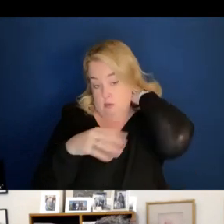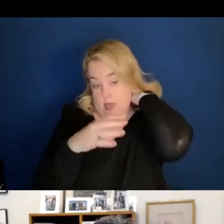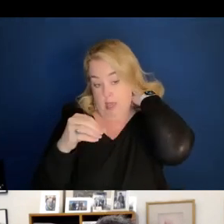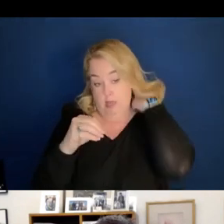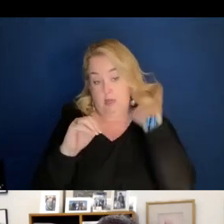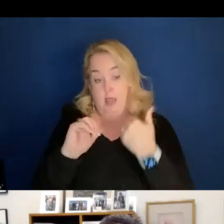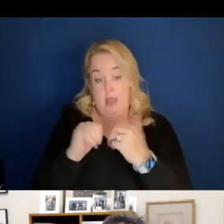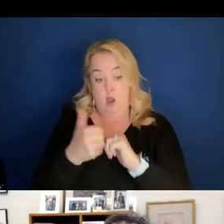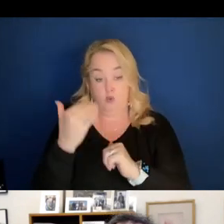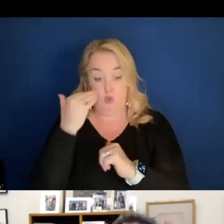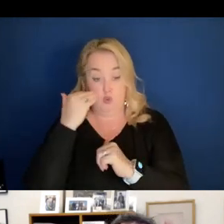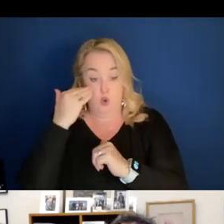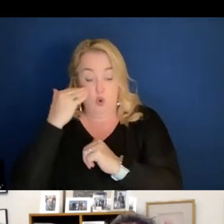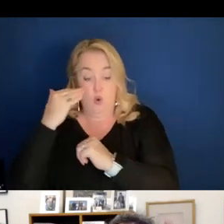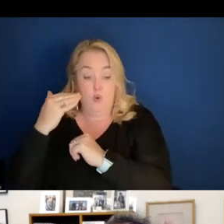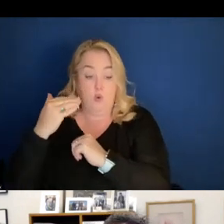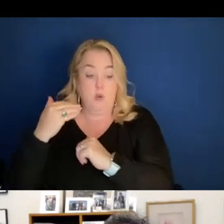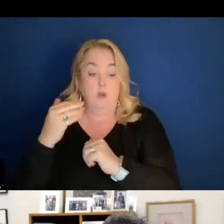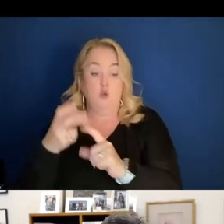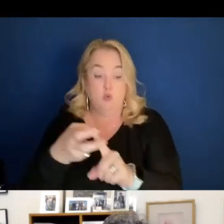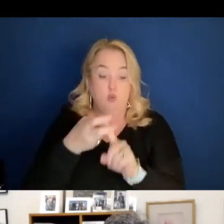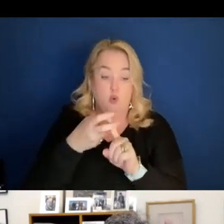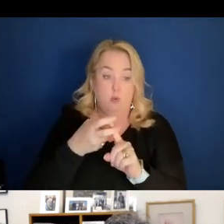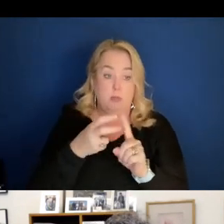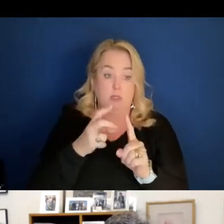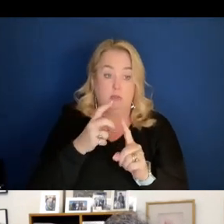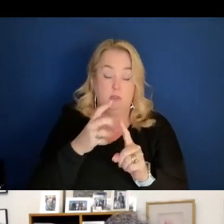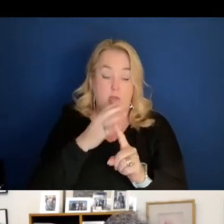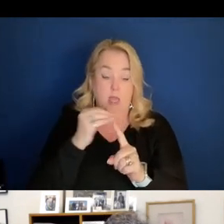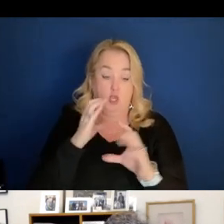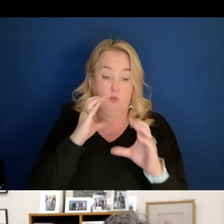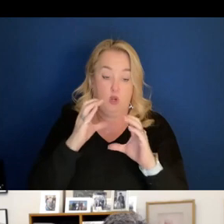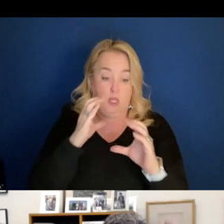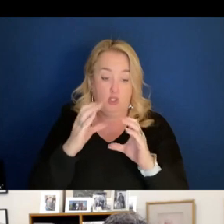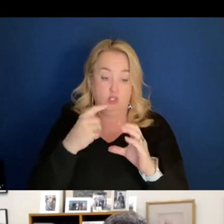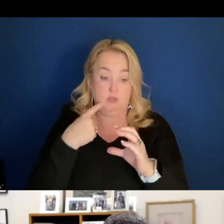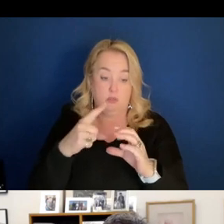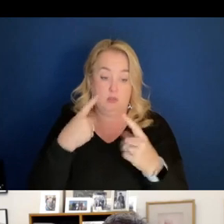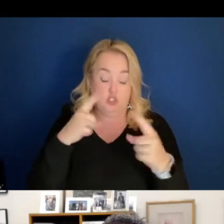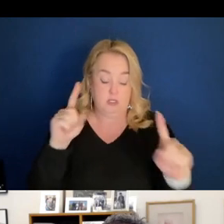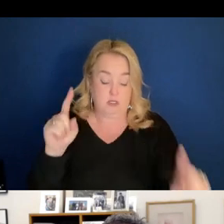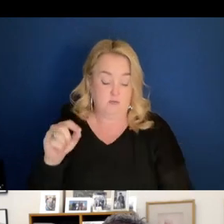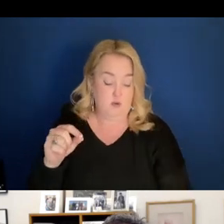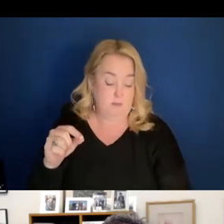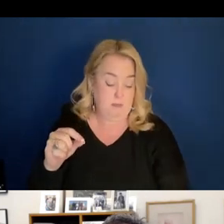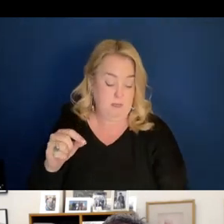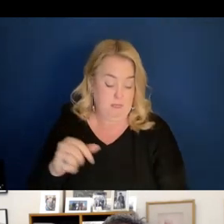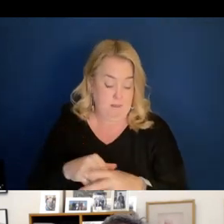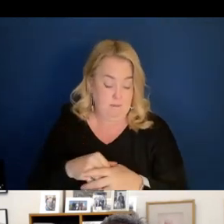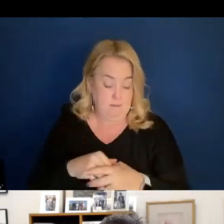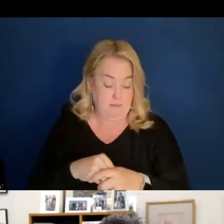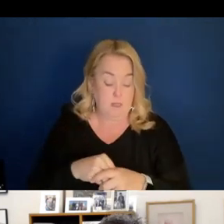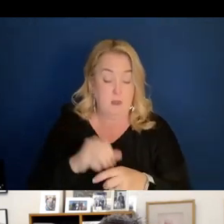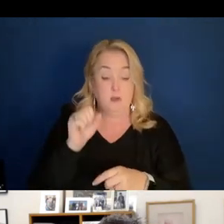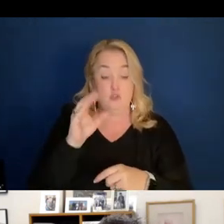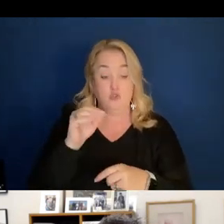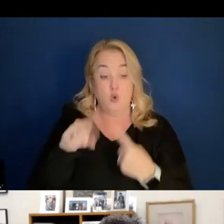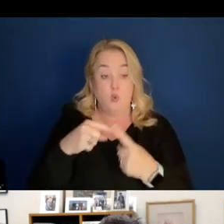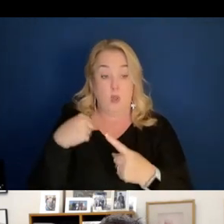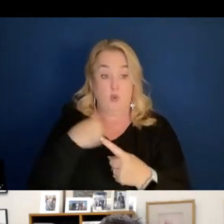to know that our recruitment efforts, our communications efforts are indeed successful. So once we